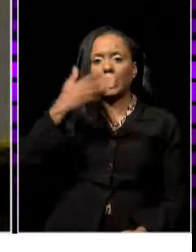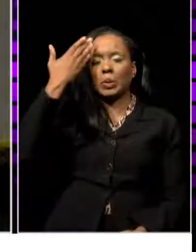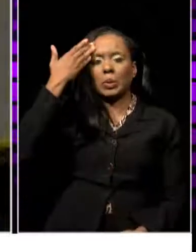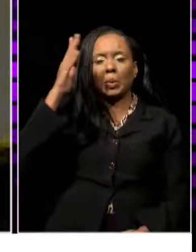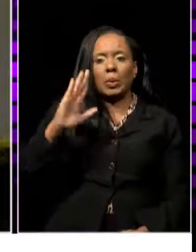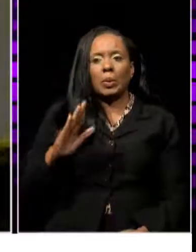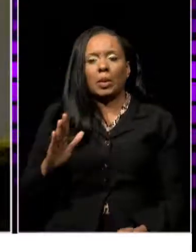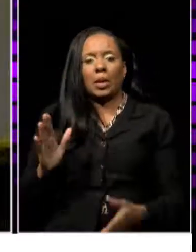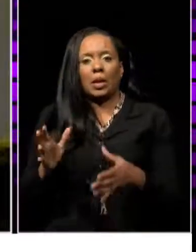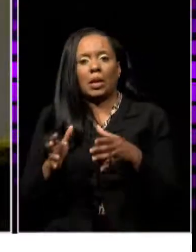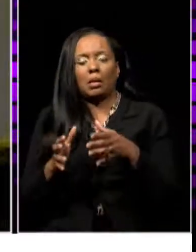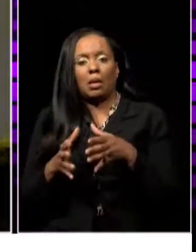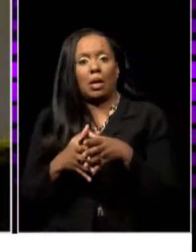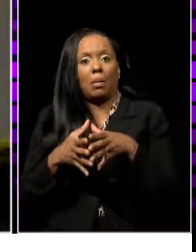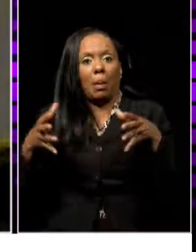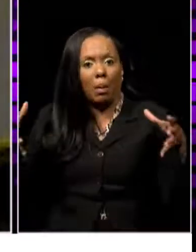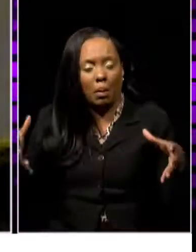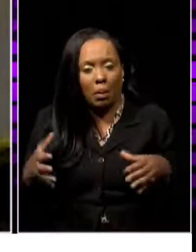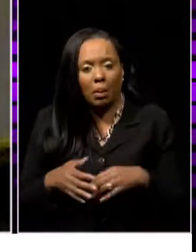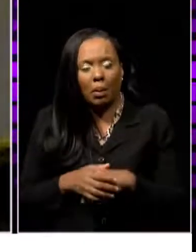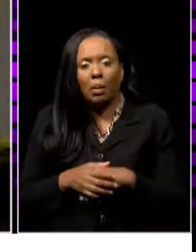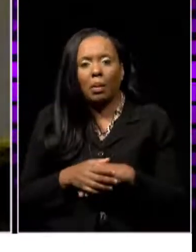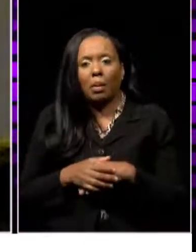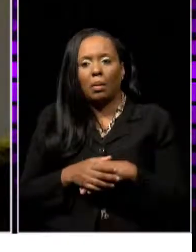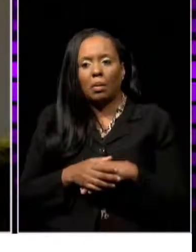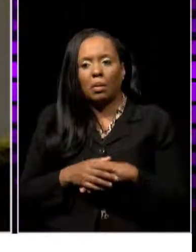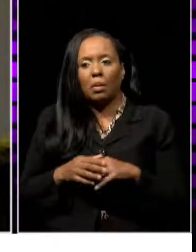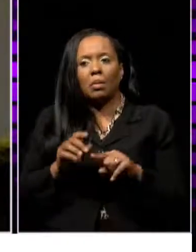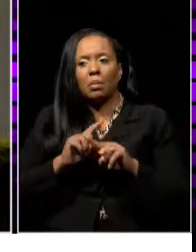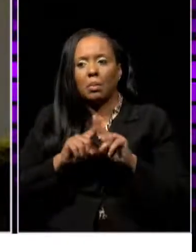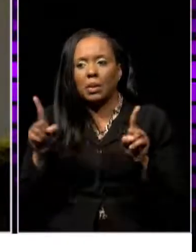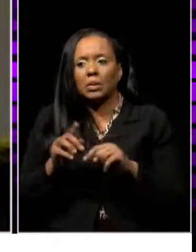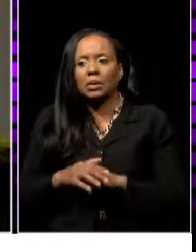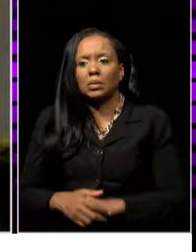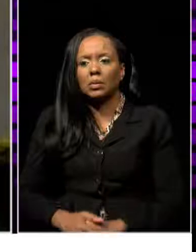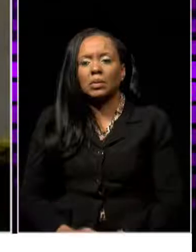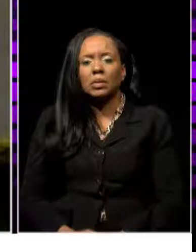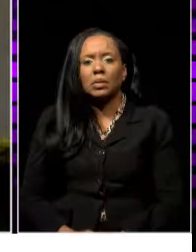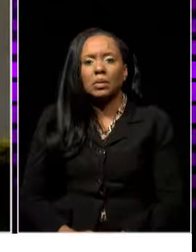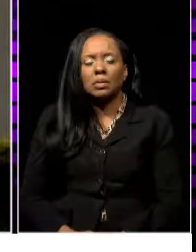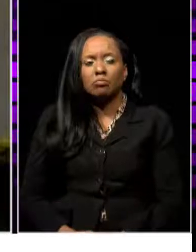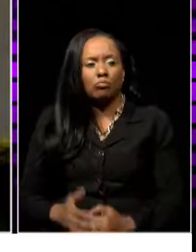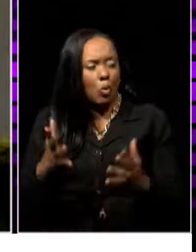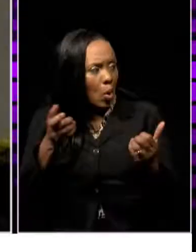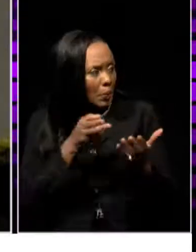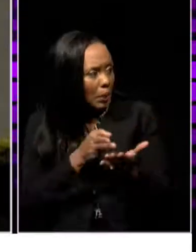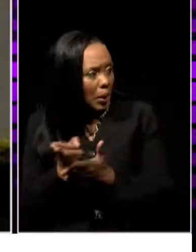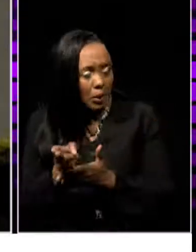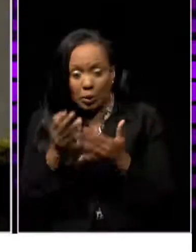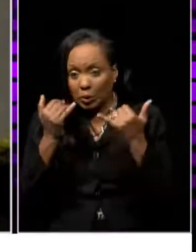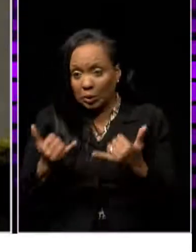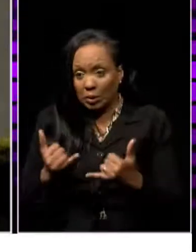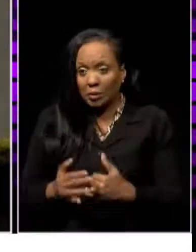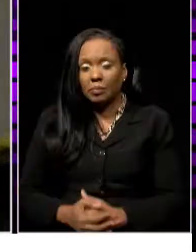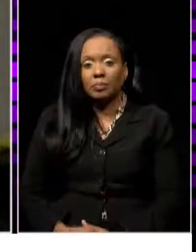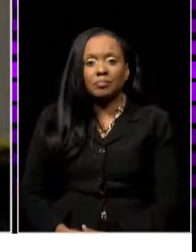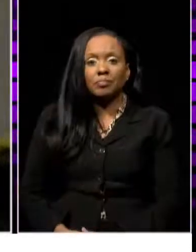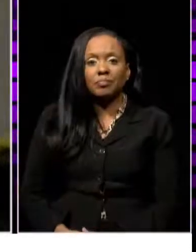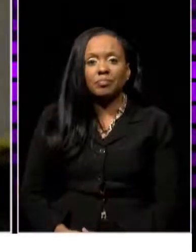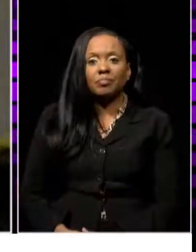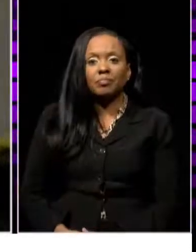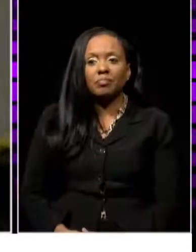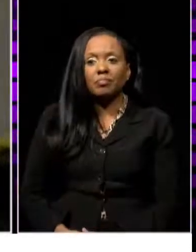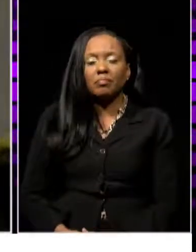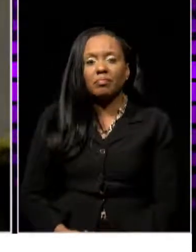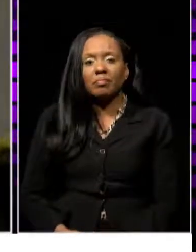many as I would like them to know at this age. But what we are going to be honest about where the child is, both as a teacher and as a